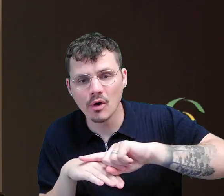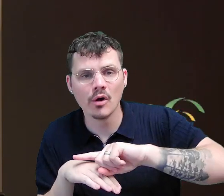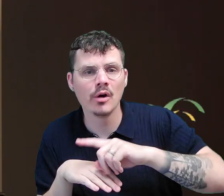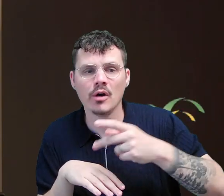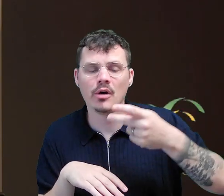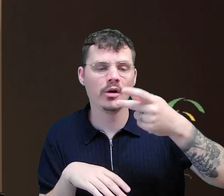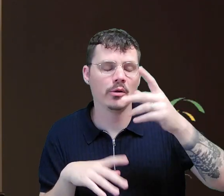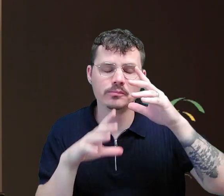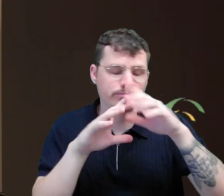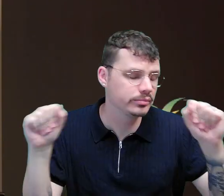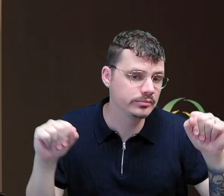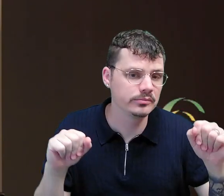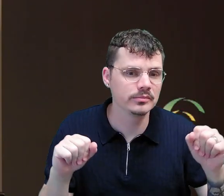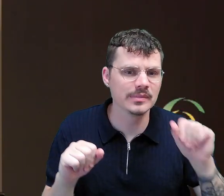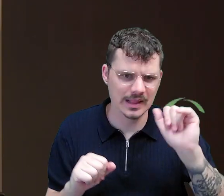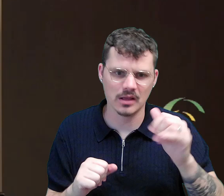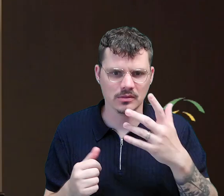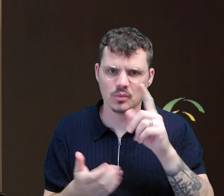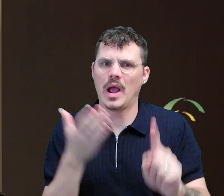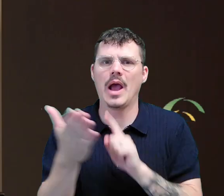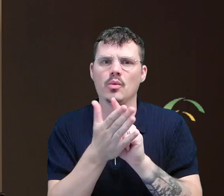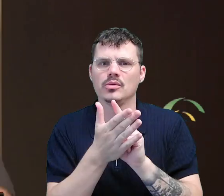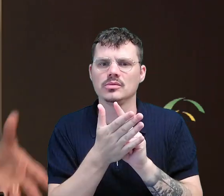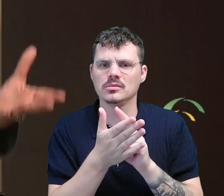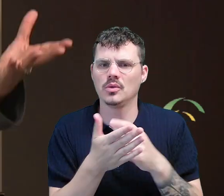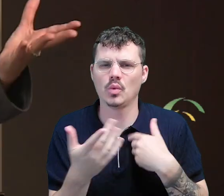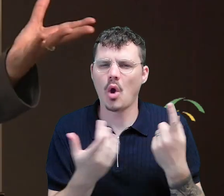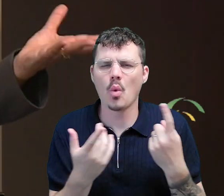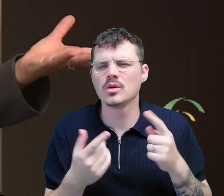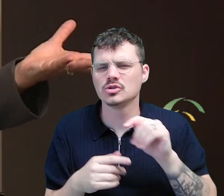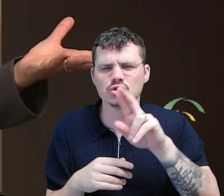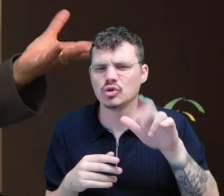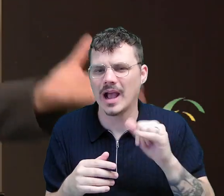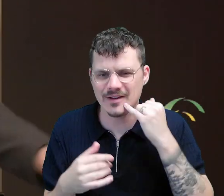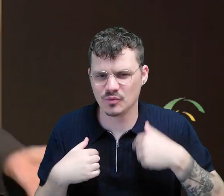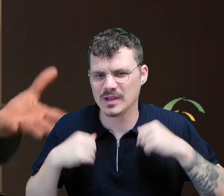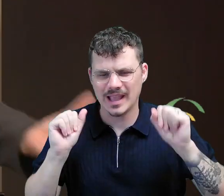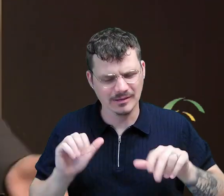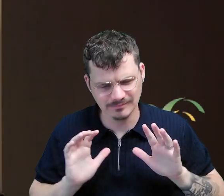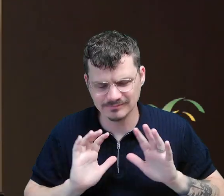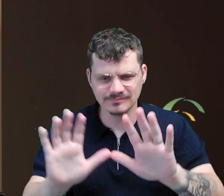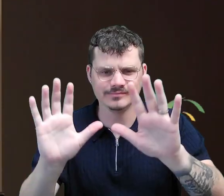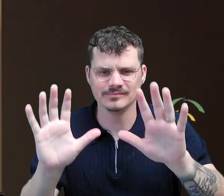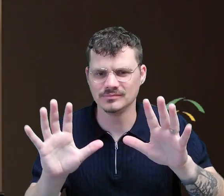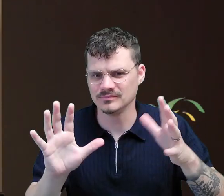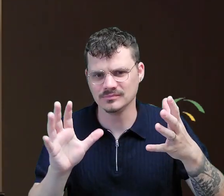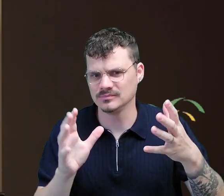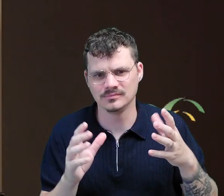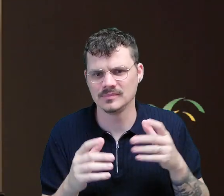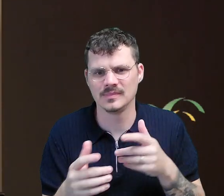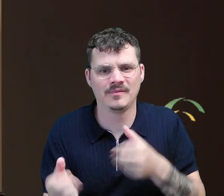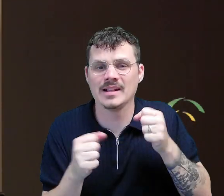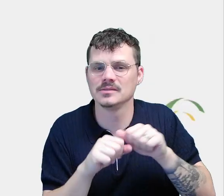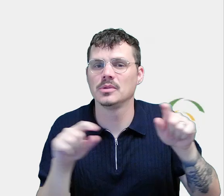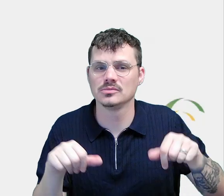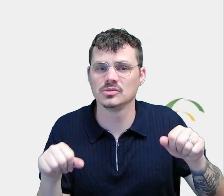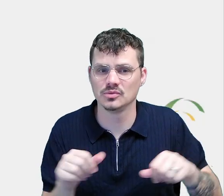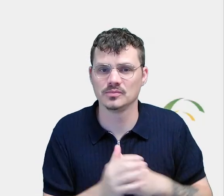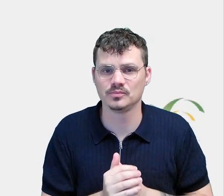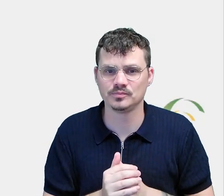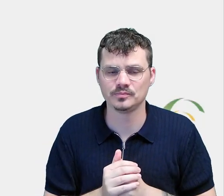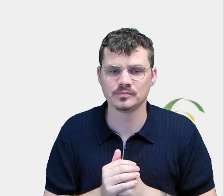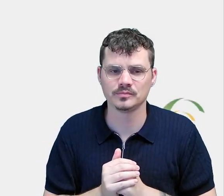they're knocked out, golden hour. If we can, we always try, right? We try and do what we can do.